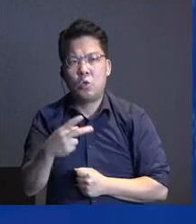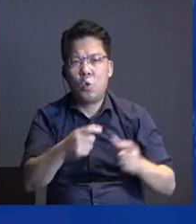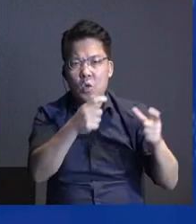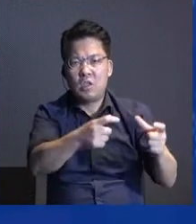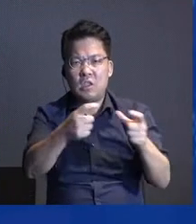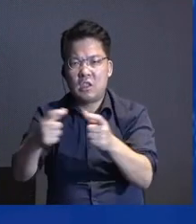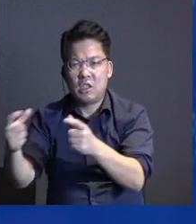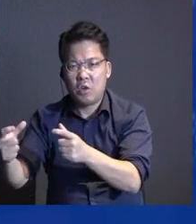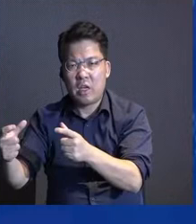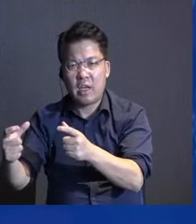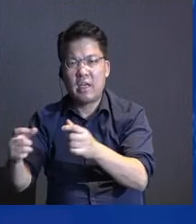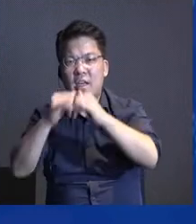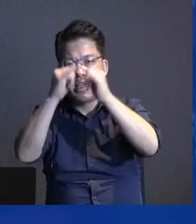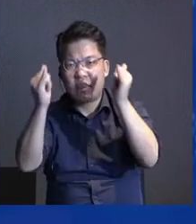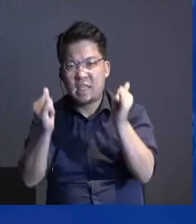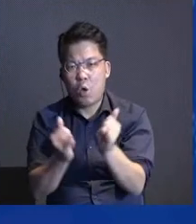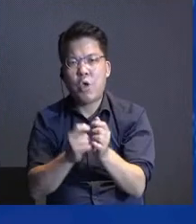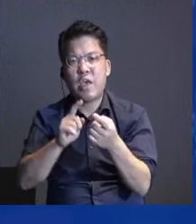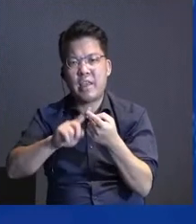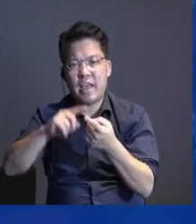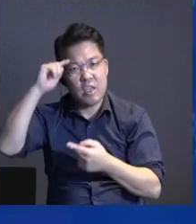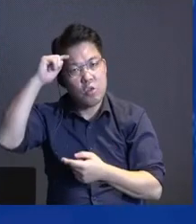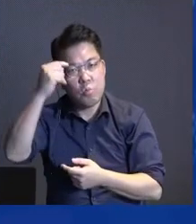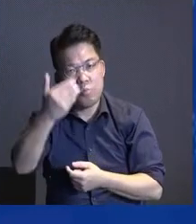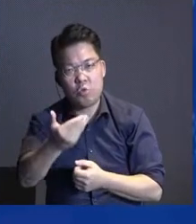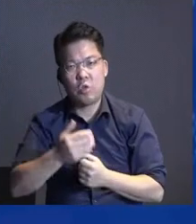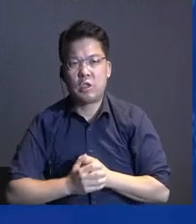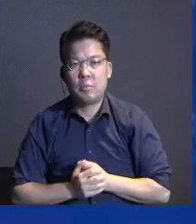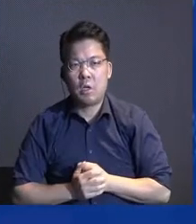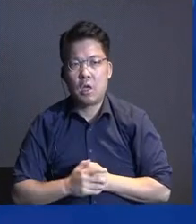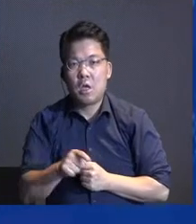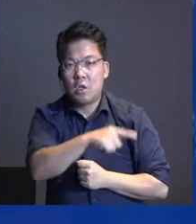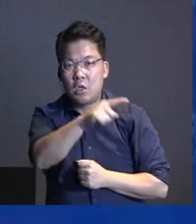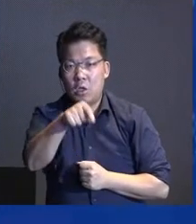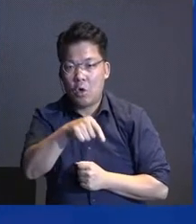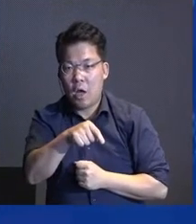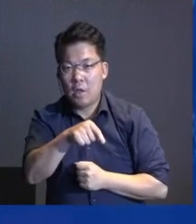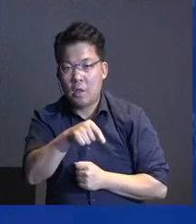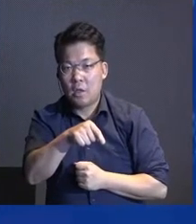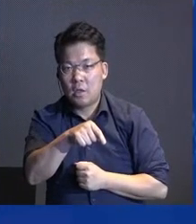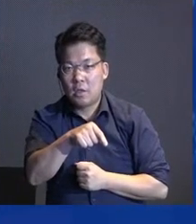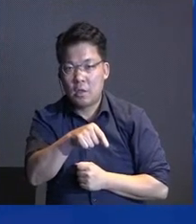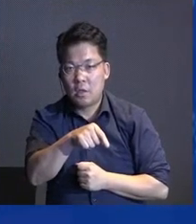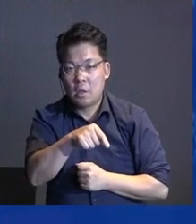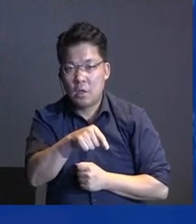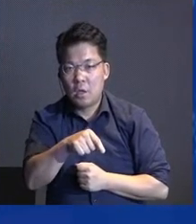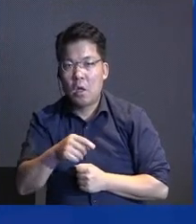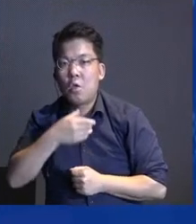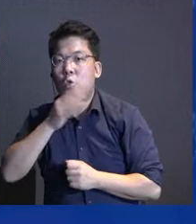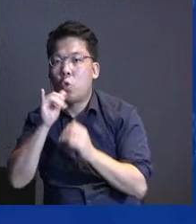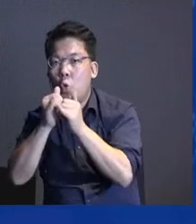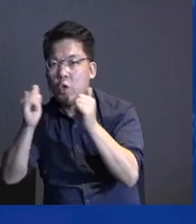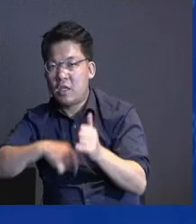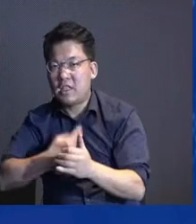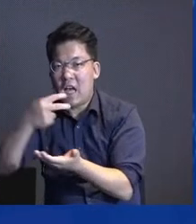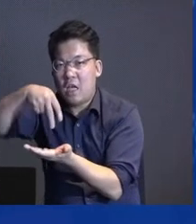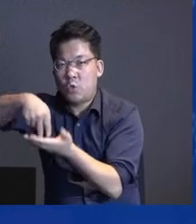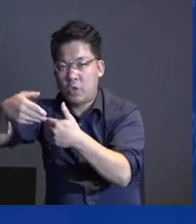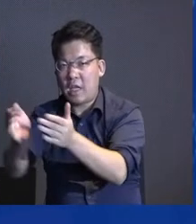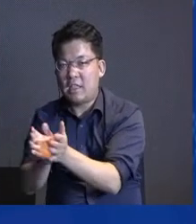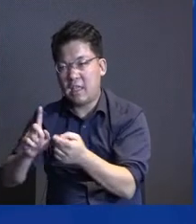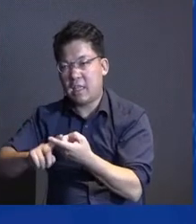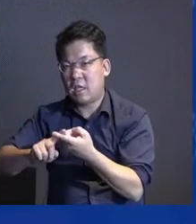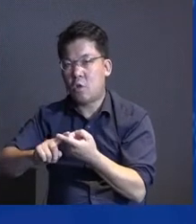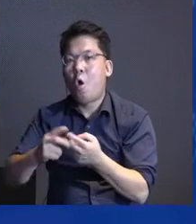impressions did you get from all the people's self-help group? Answers are the negative perception of older people